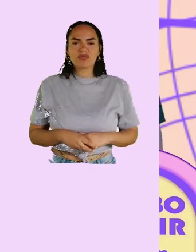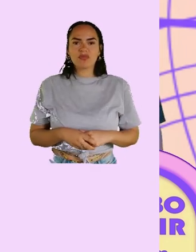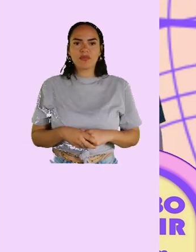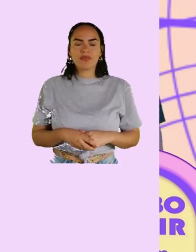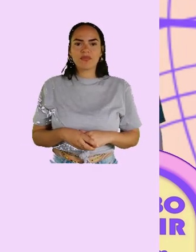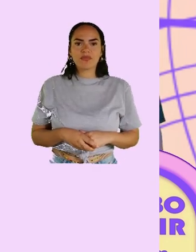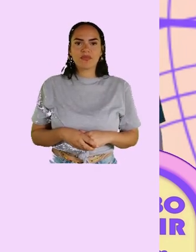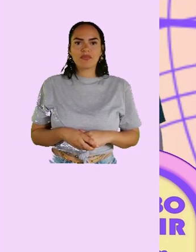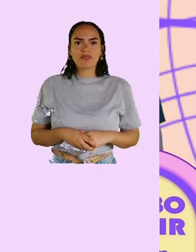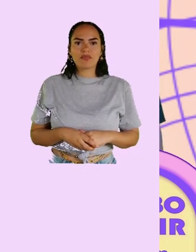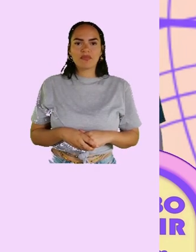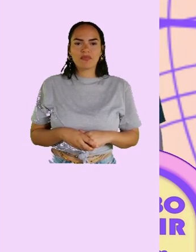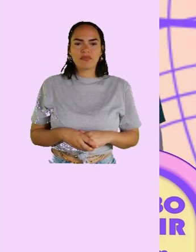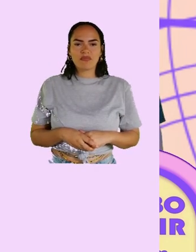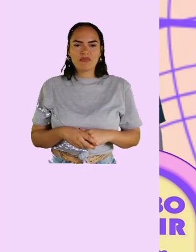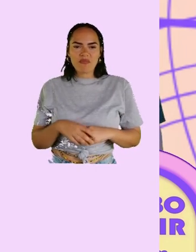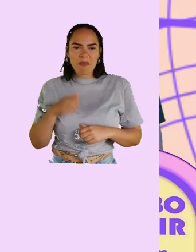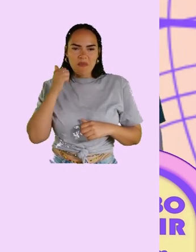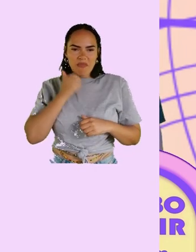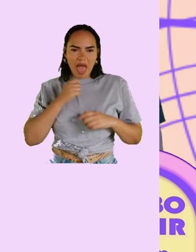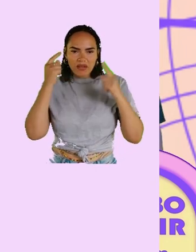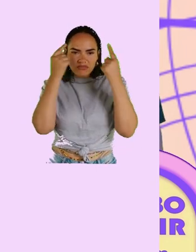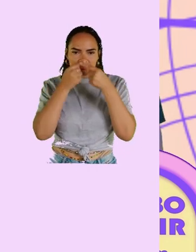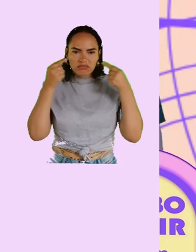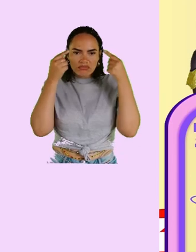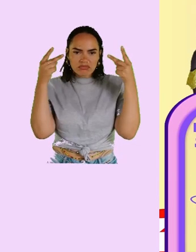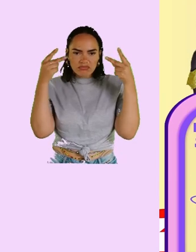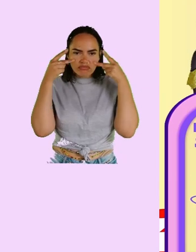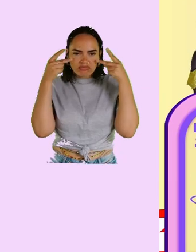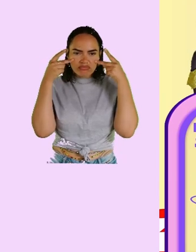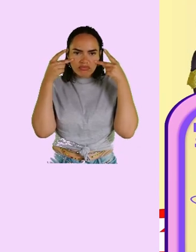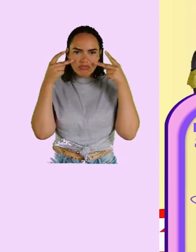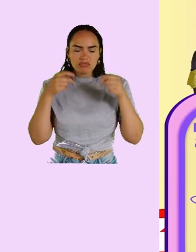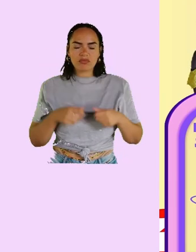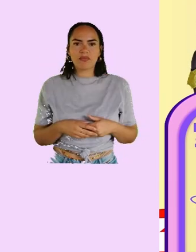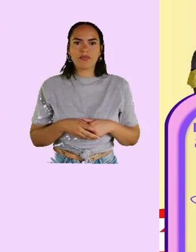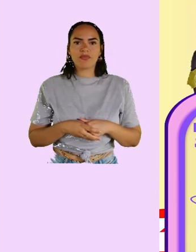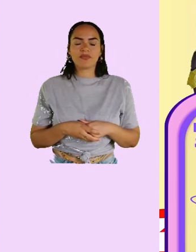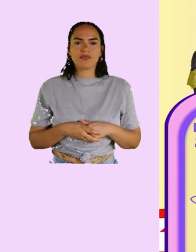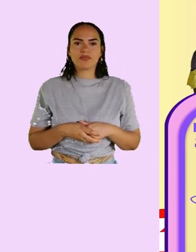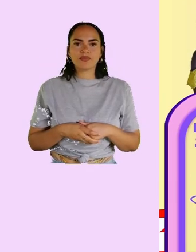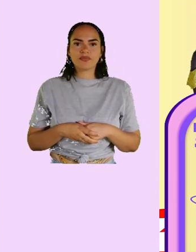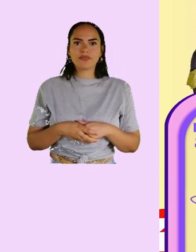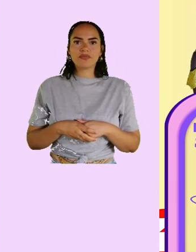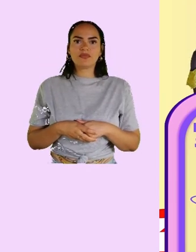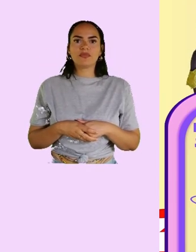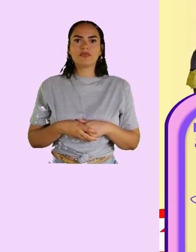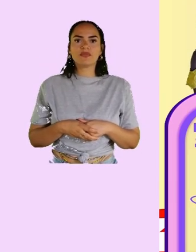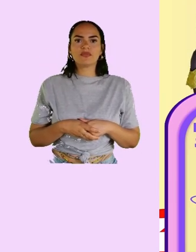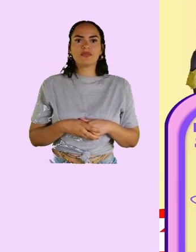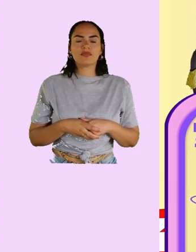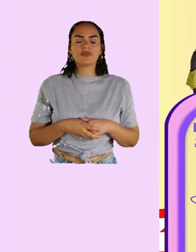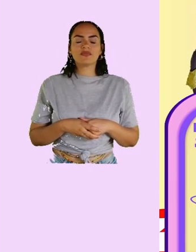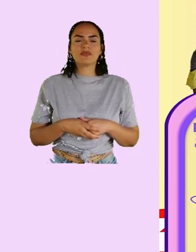Are you wearing glasses? Black circular sunglasses. Very stylish, very Morpheus. Well, thank